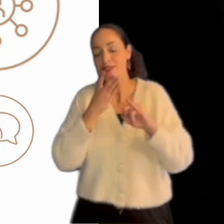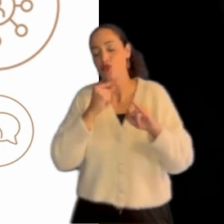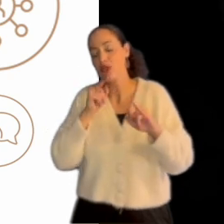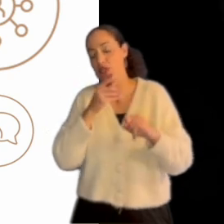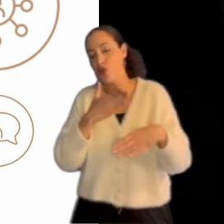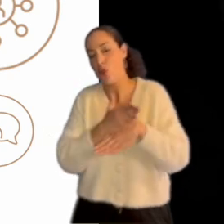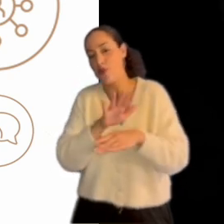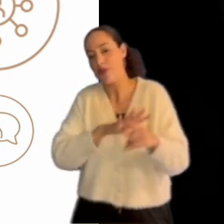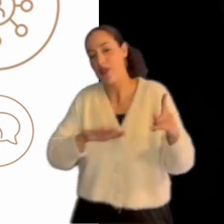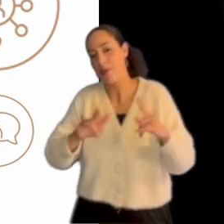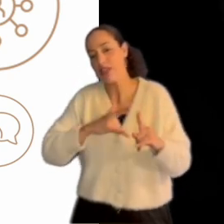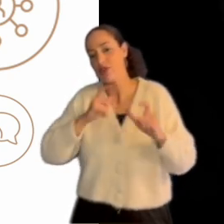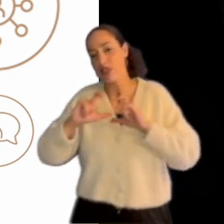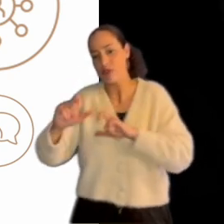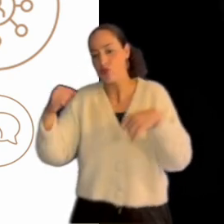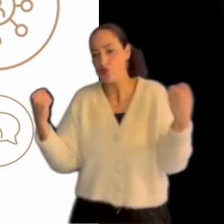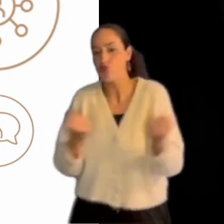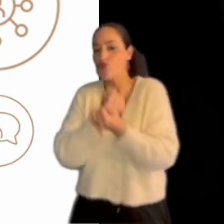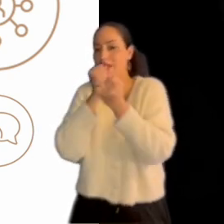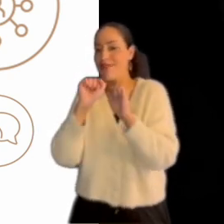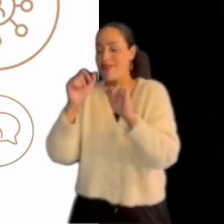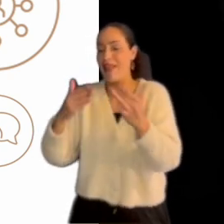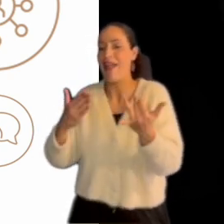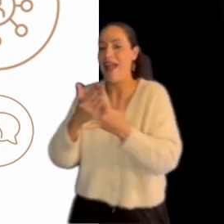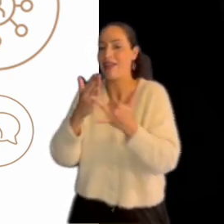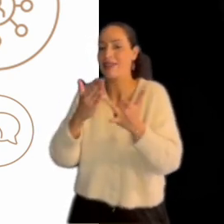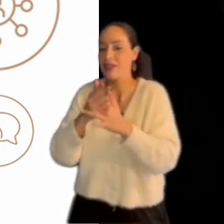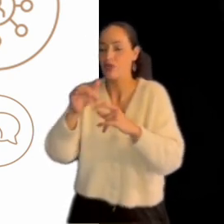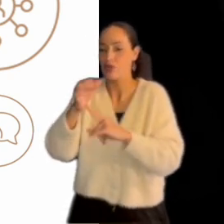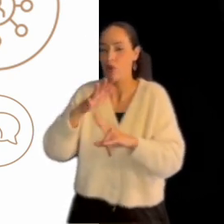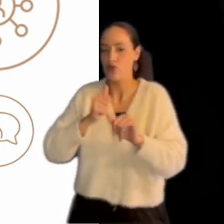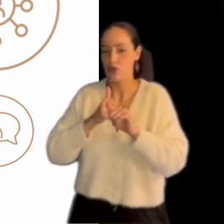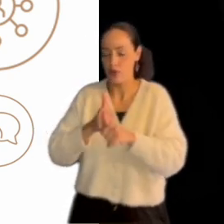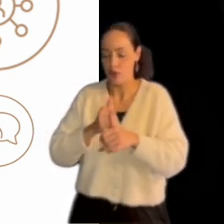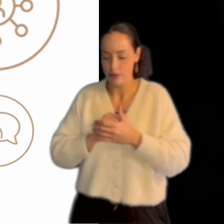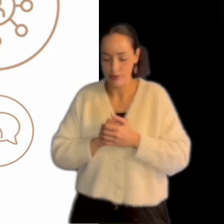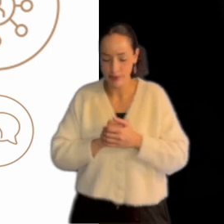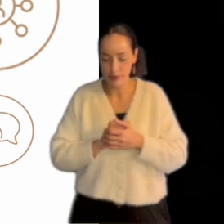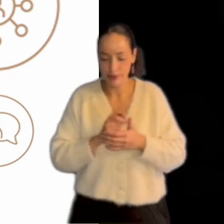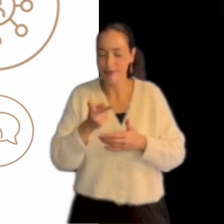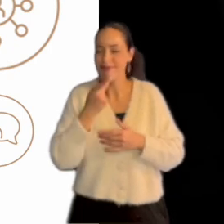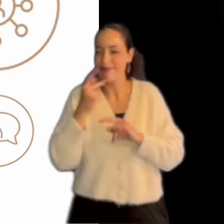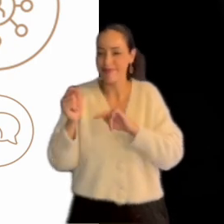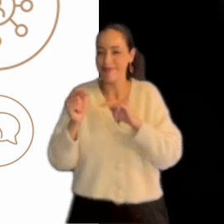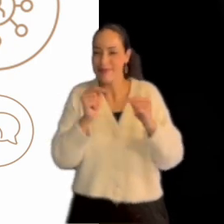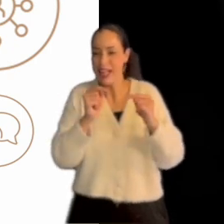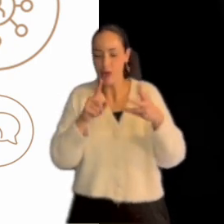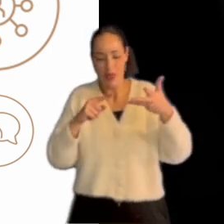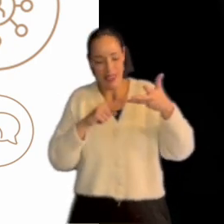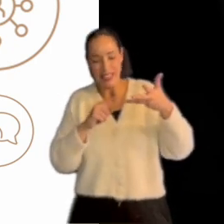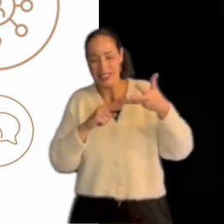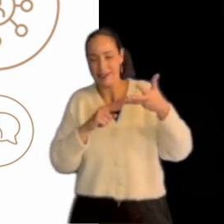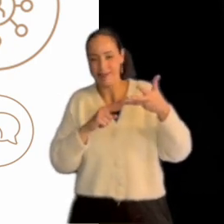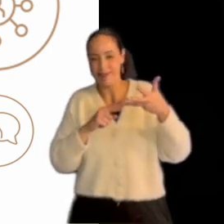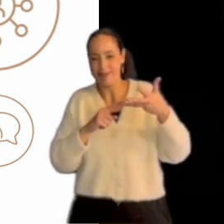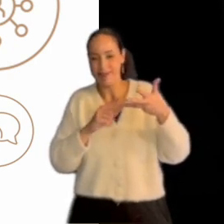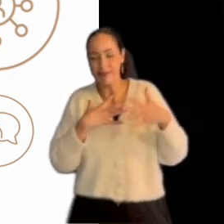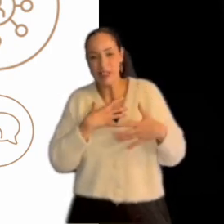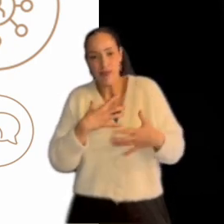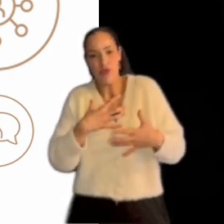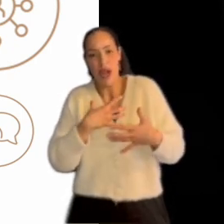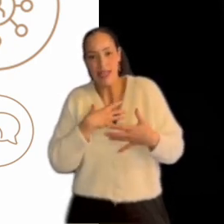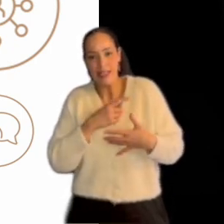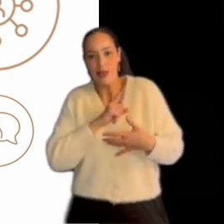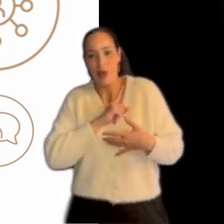intervention, unsurprisingly, came as a result of the pandemic, when regulations around physical contact were introduced globally between early